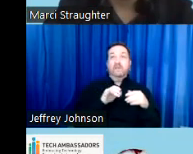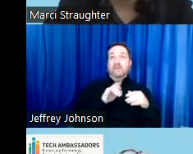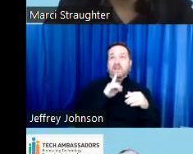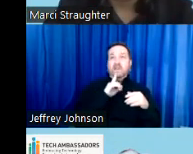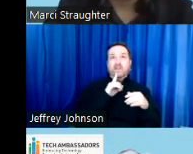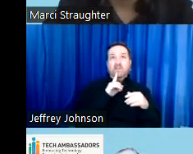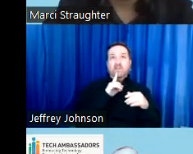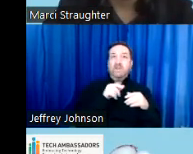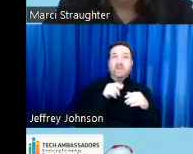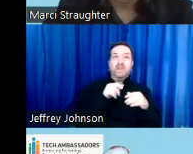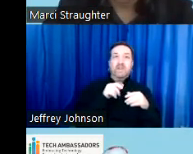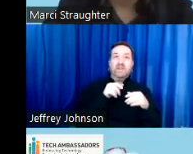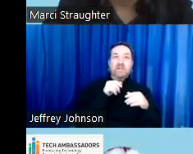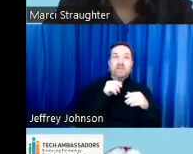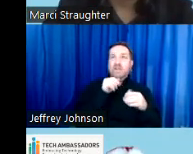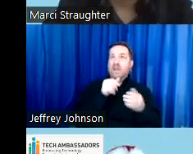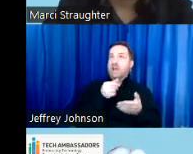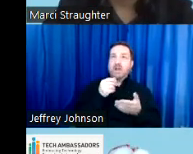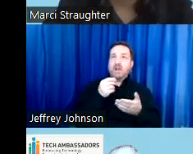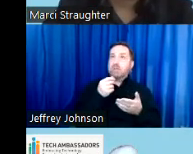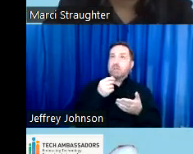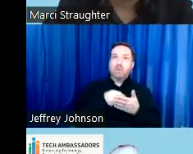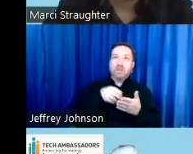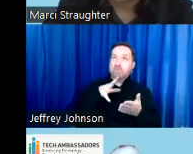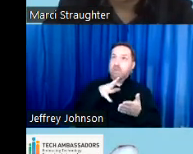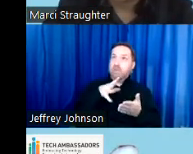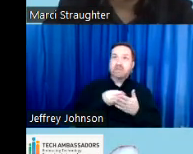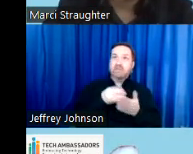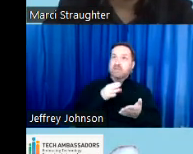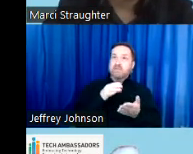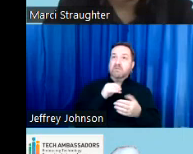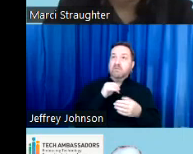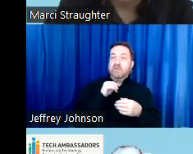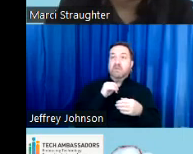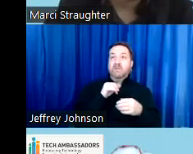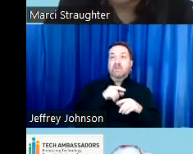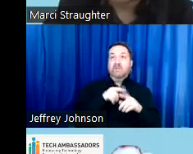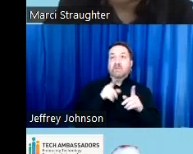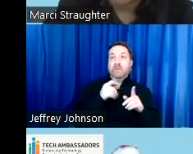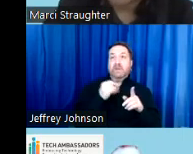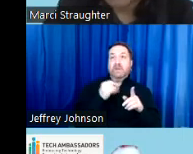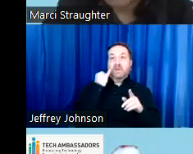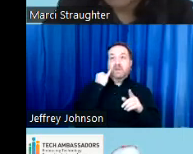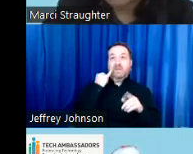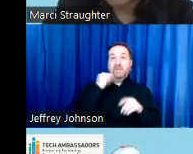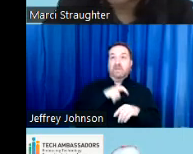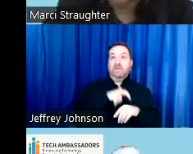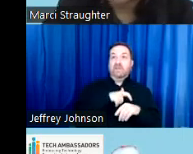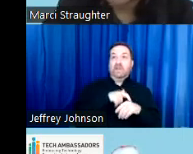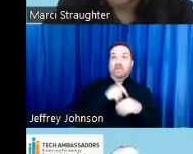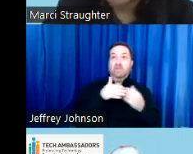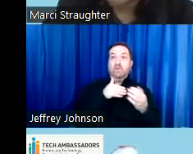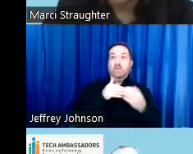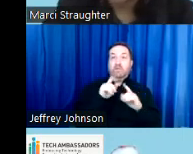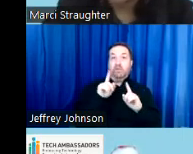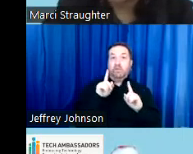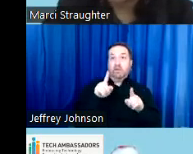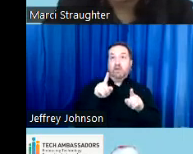it's really not that expensive, but if it is at a time wherever you go to get